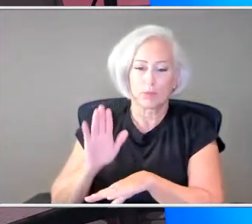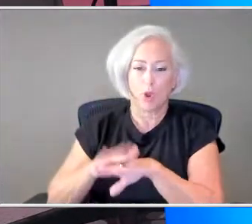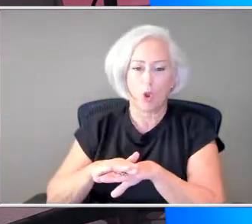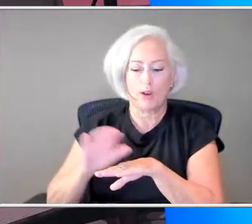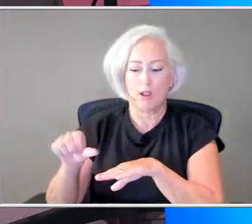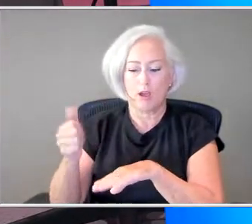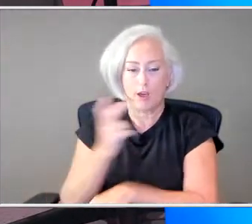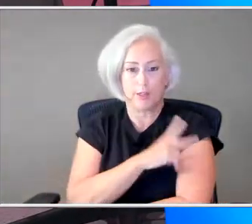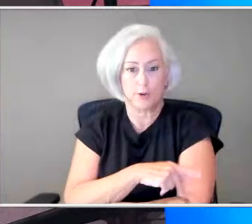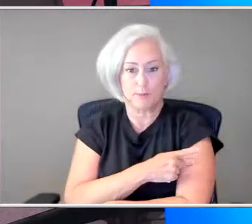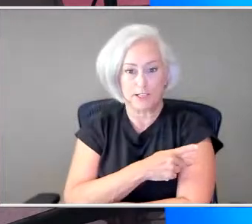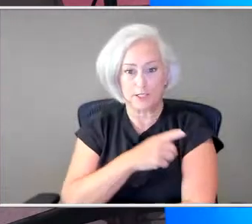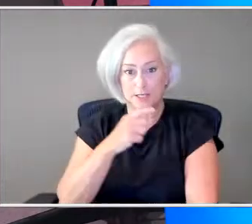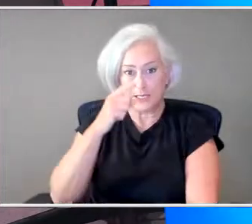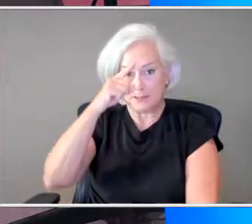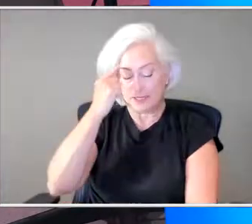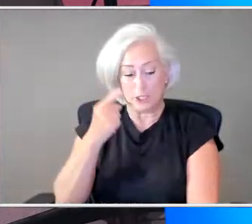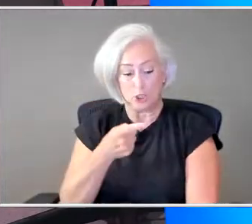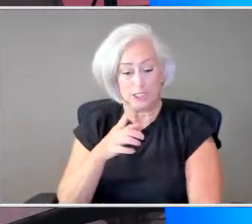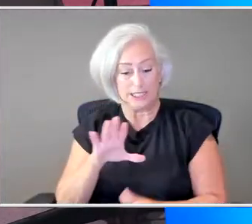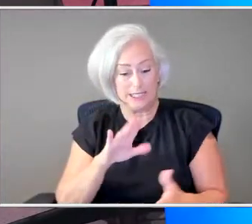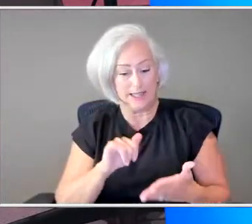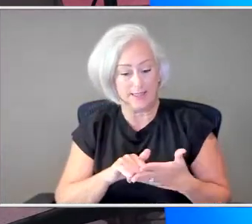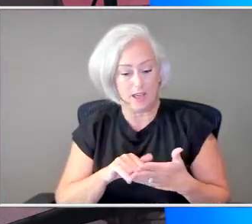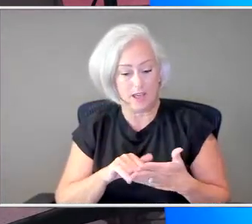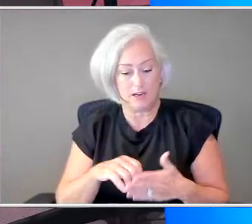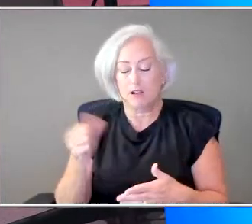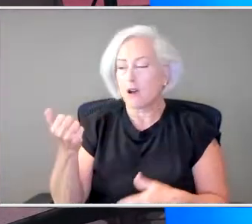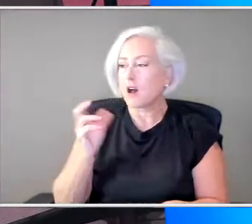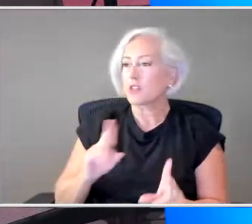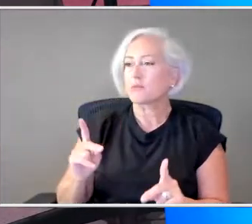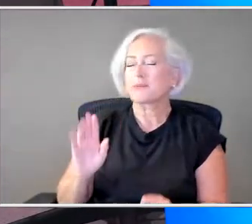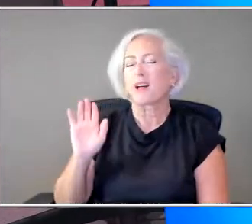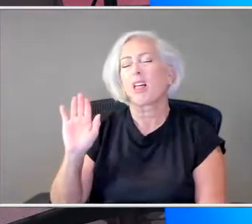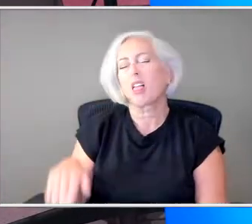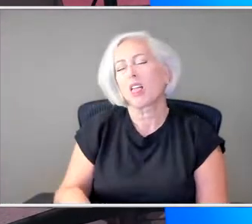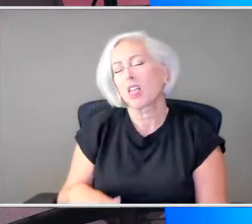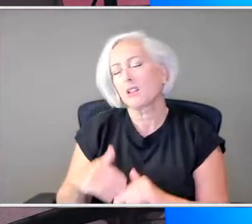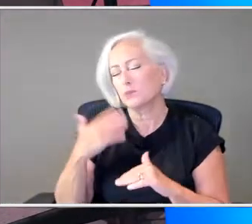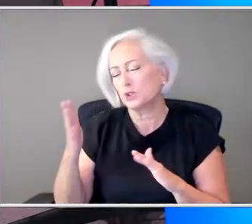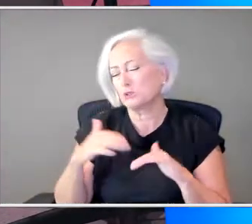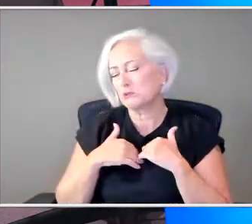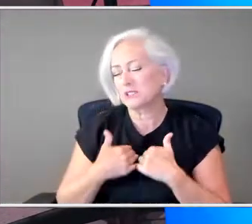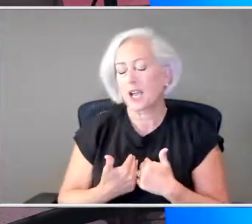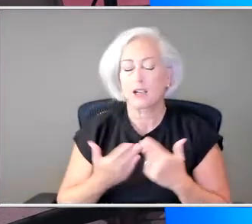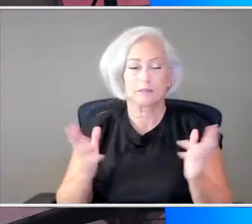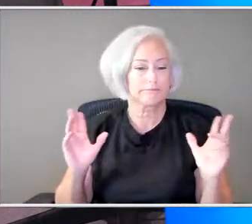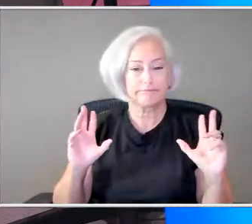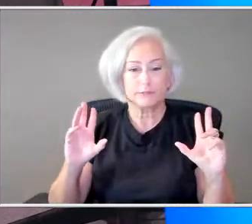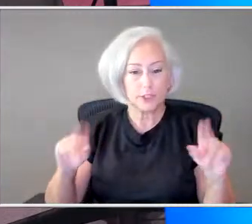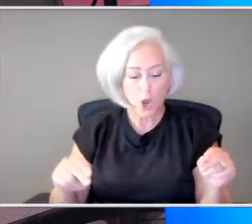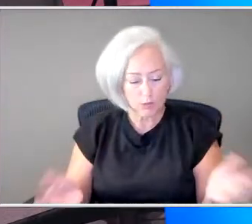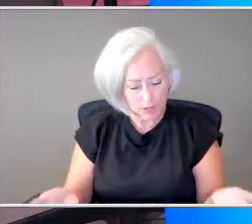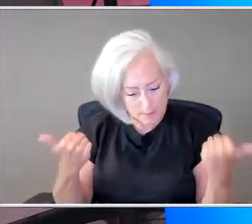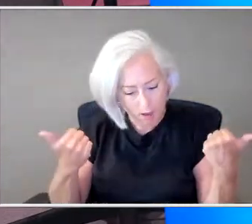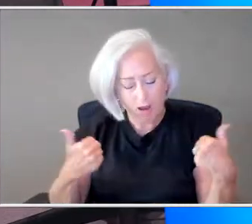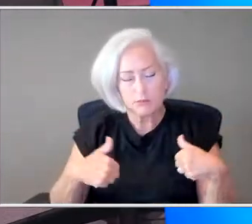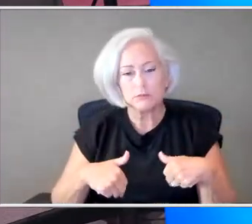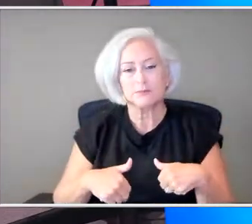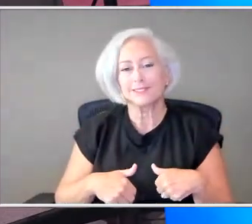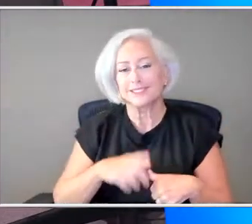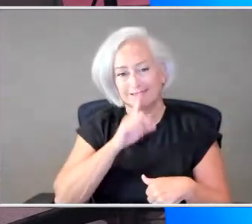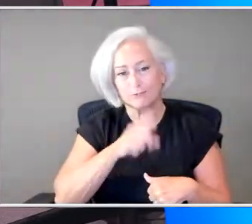did all this, so other people say, oh, I'm too tired. It's going, oh, come on, you know. Right. Really. Yeah. You know,